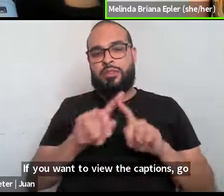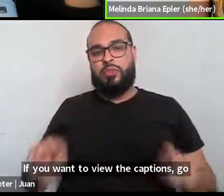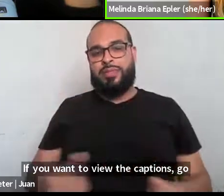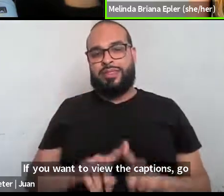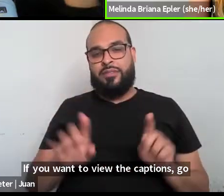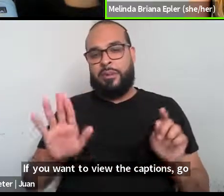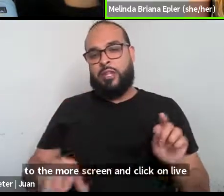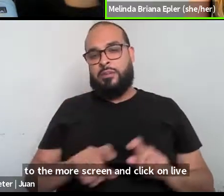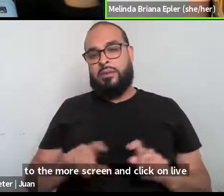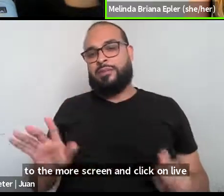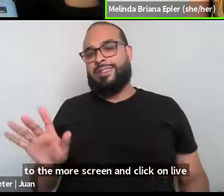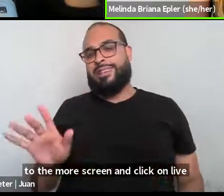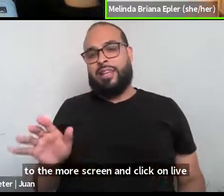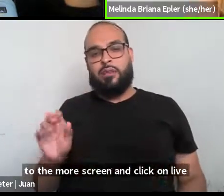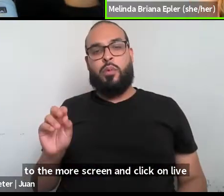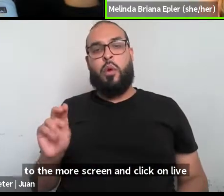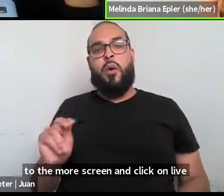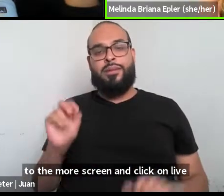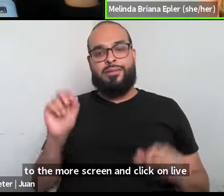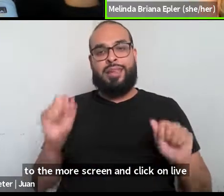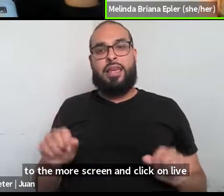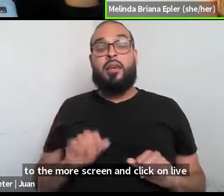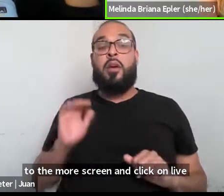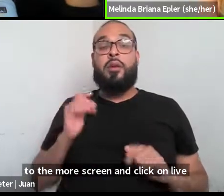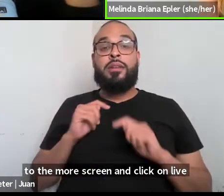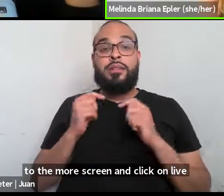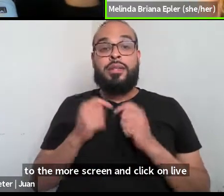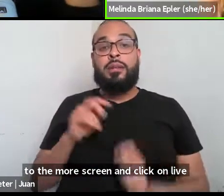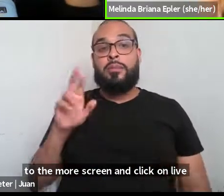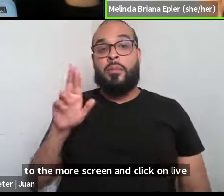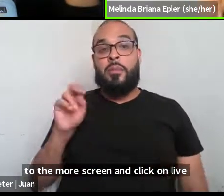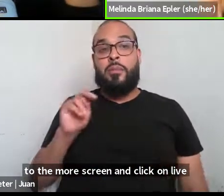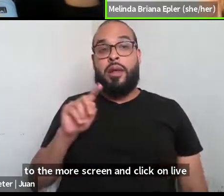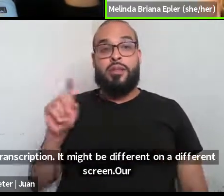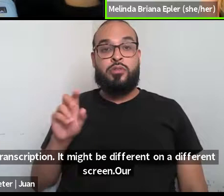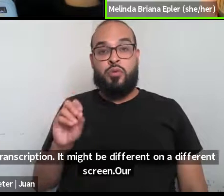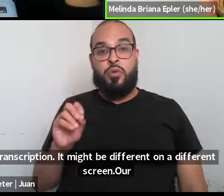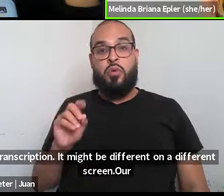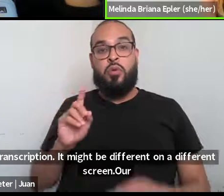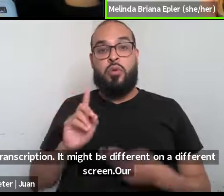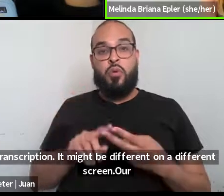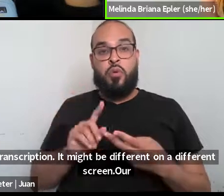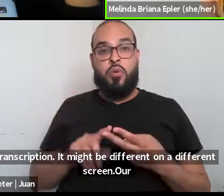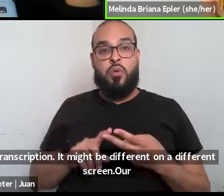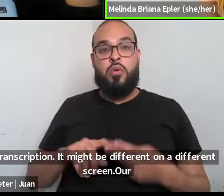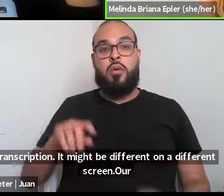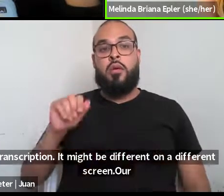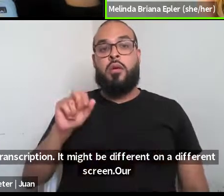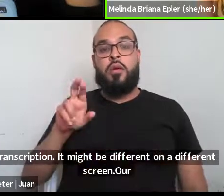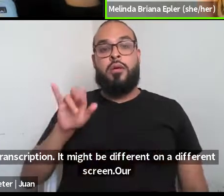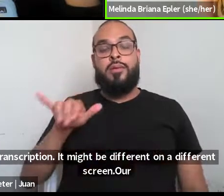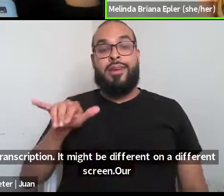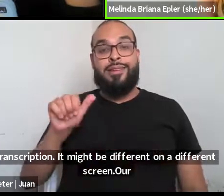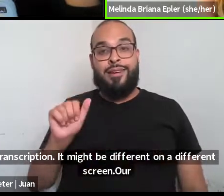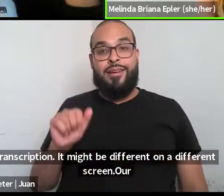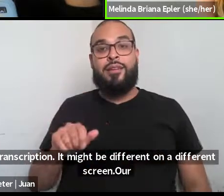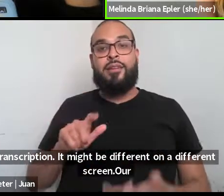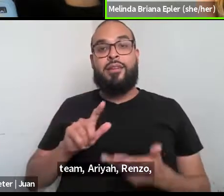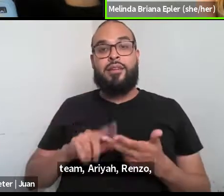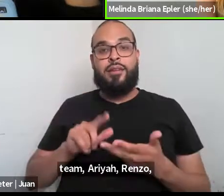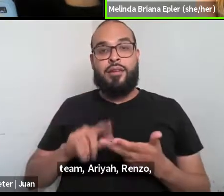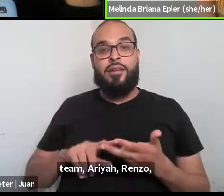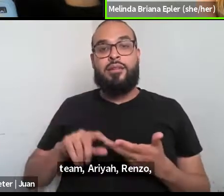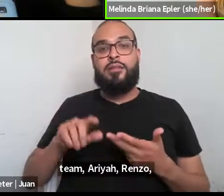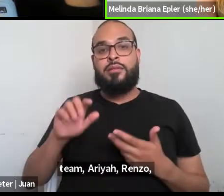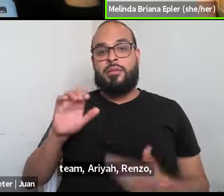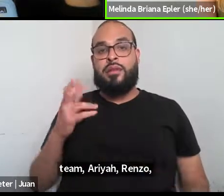our team, Renzo, Araya, Juliet, Christina, and Emily, are all kind of doing behind the scenes amazing work to make this all happen. And they're also